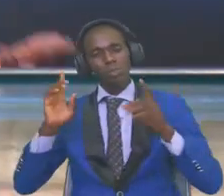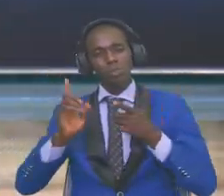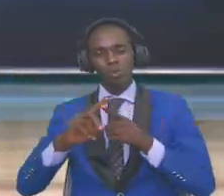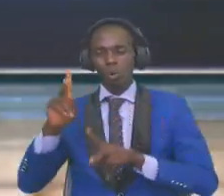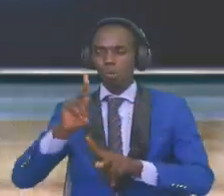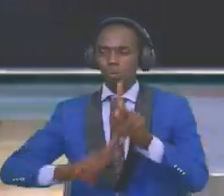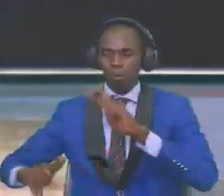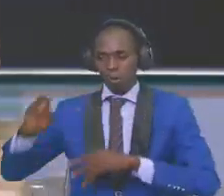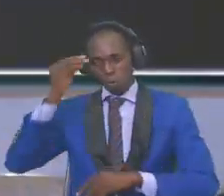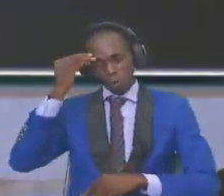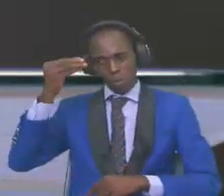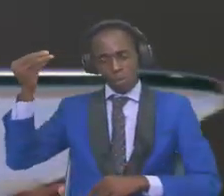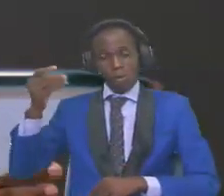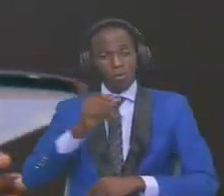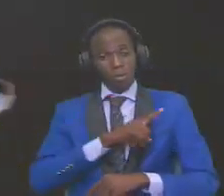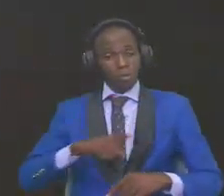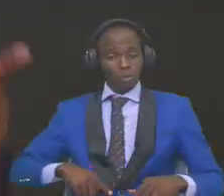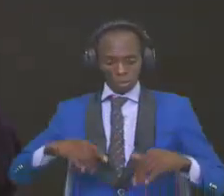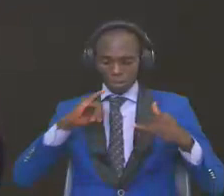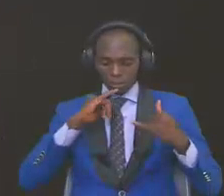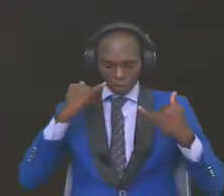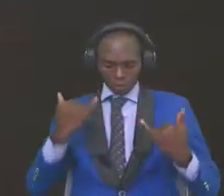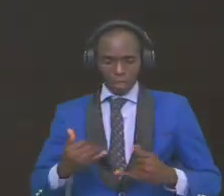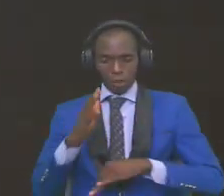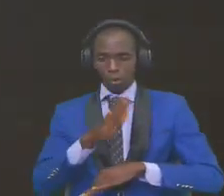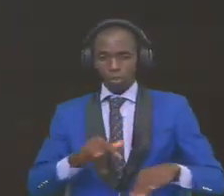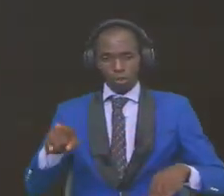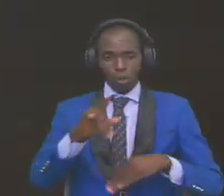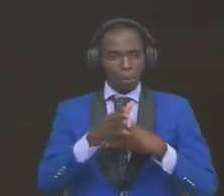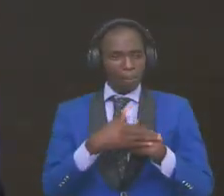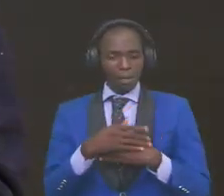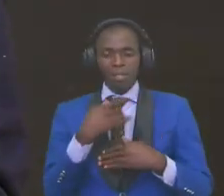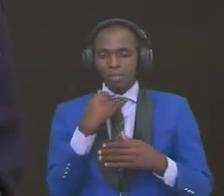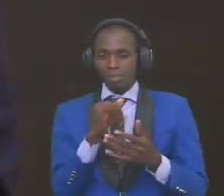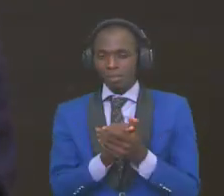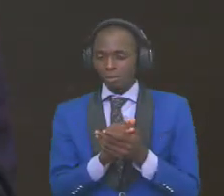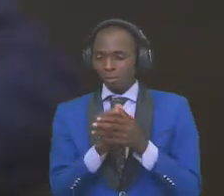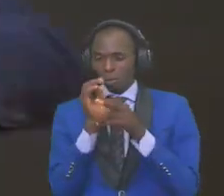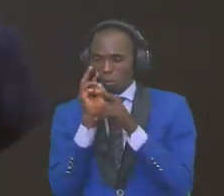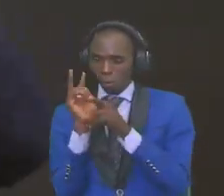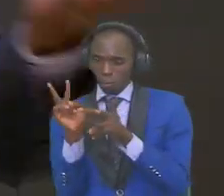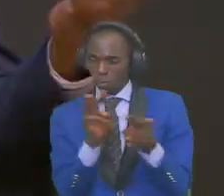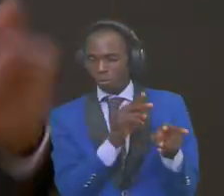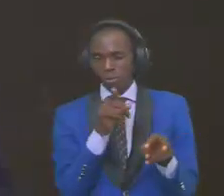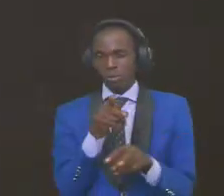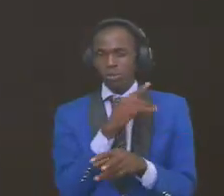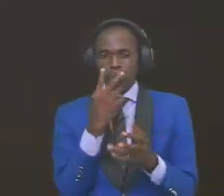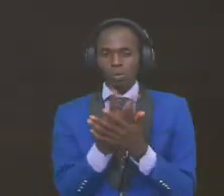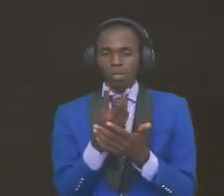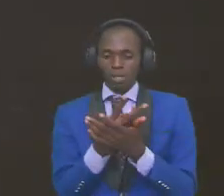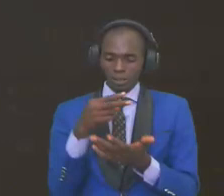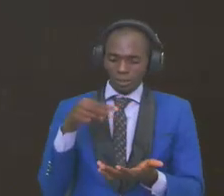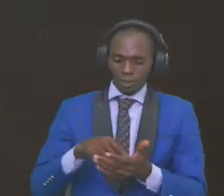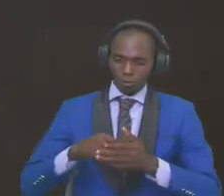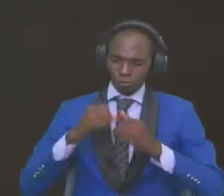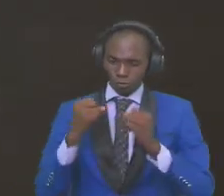the Lord is calling you back, and the Lord is saying, watch ye, stand fast in